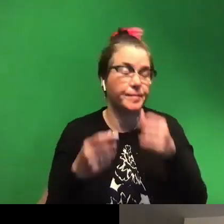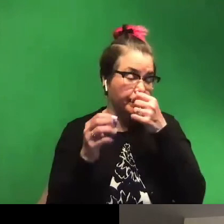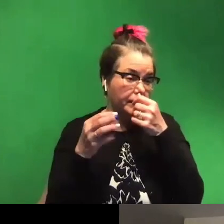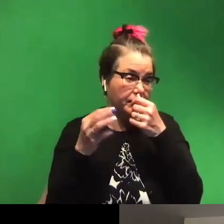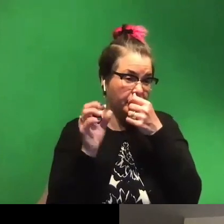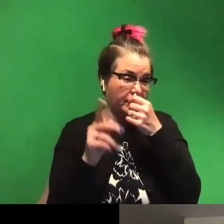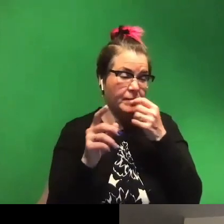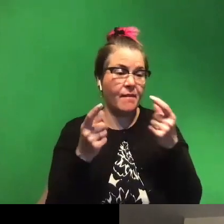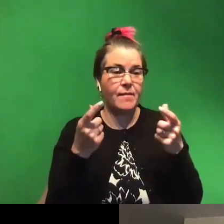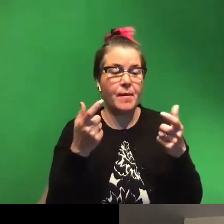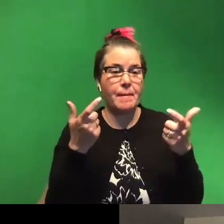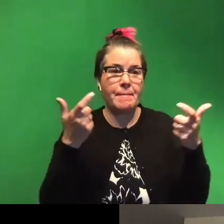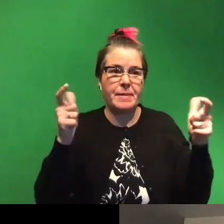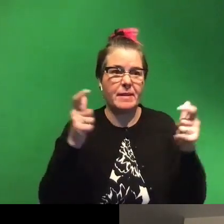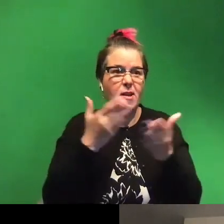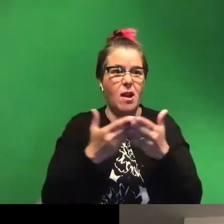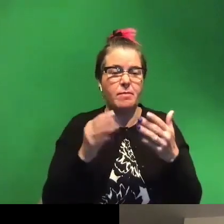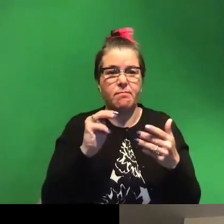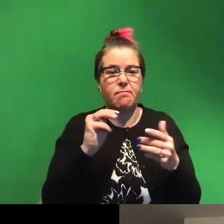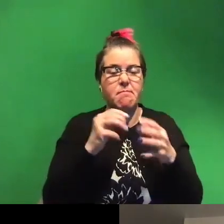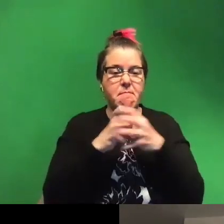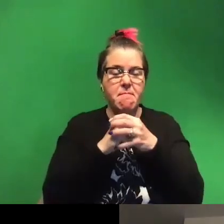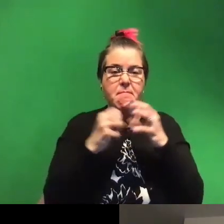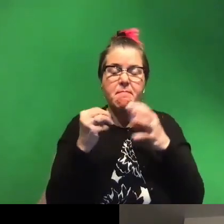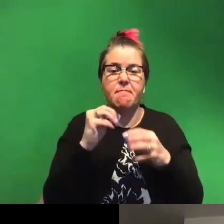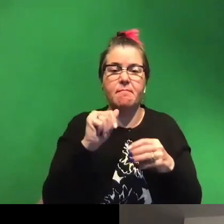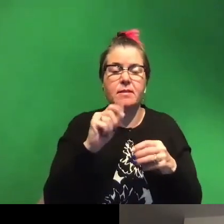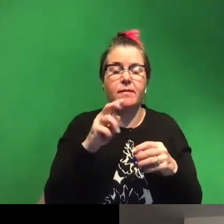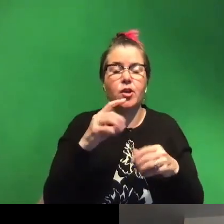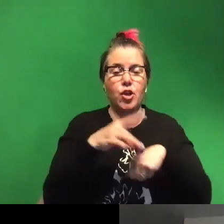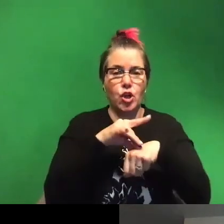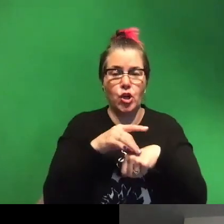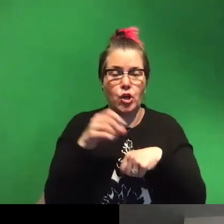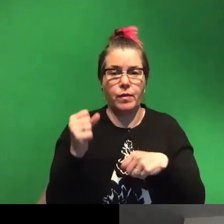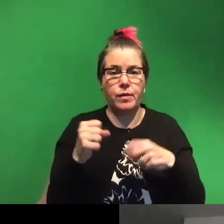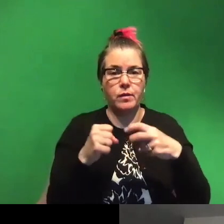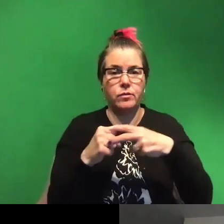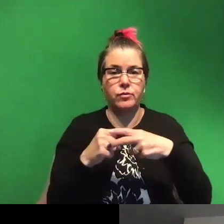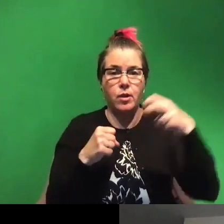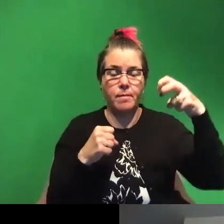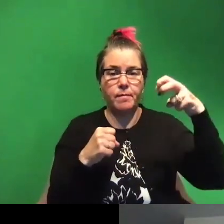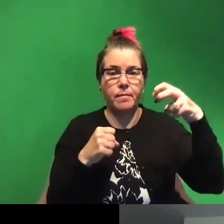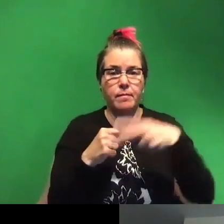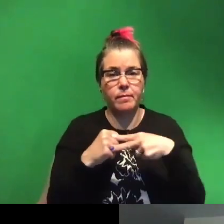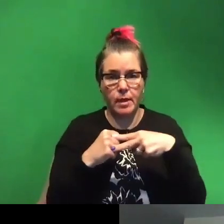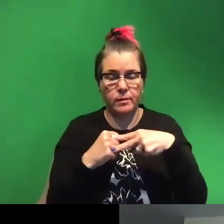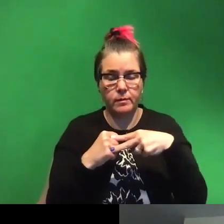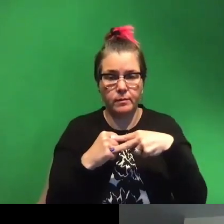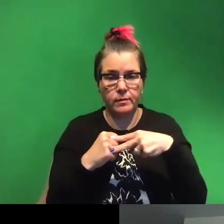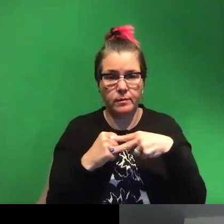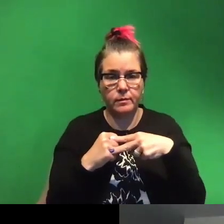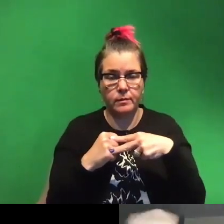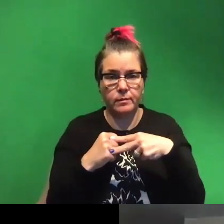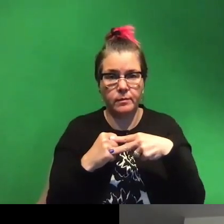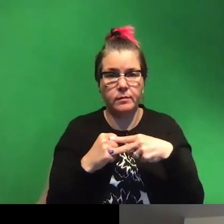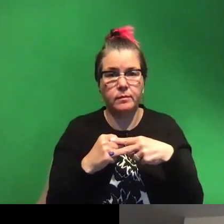very massive object. If you think about it, if you have the Earth here and you jump, and then you go back to Earth